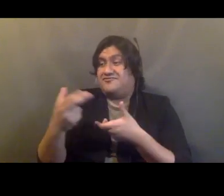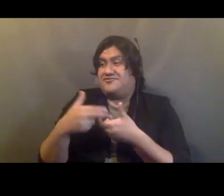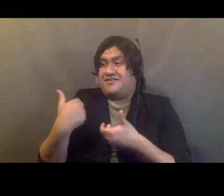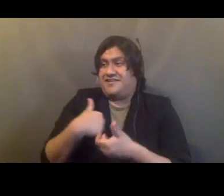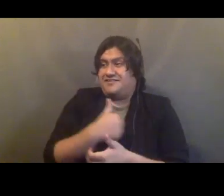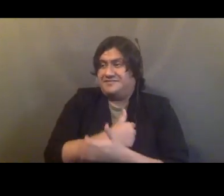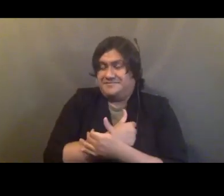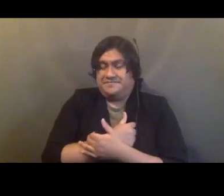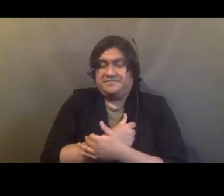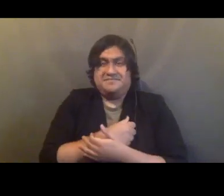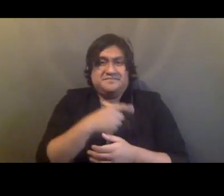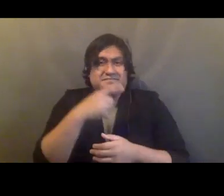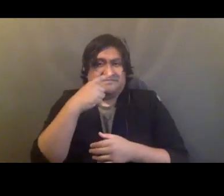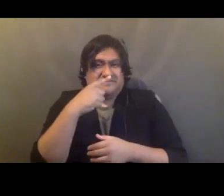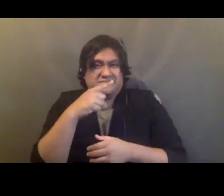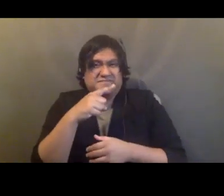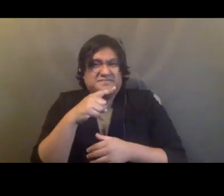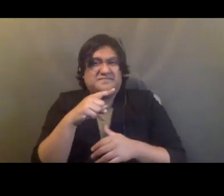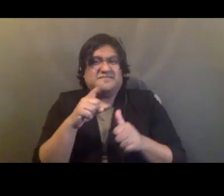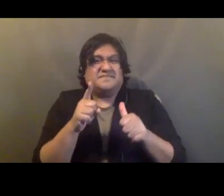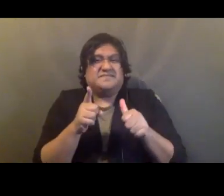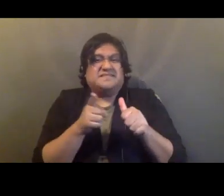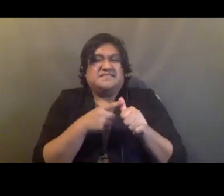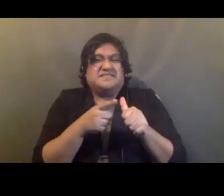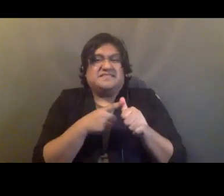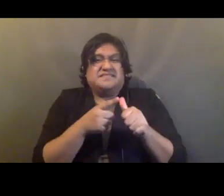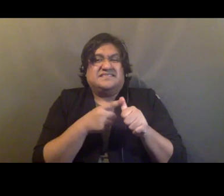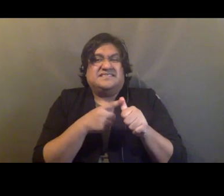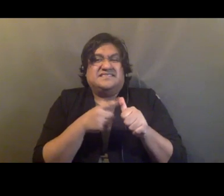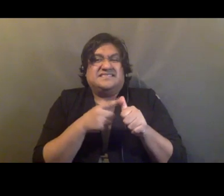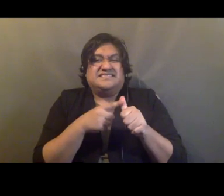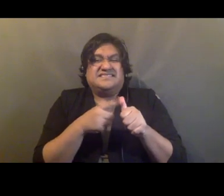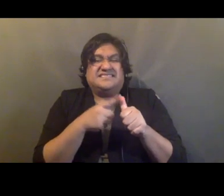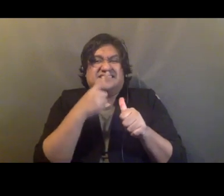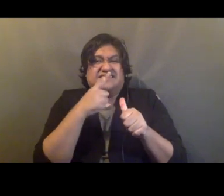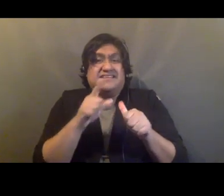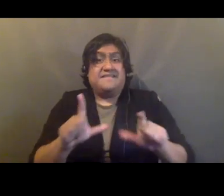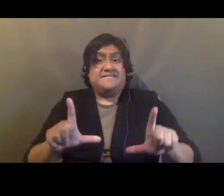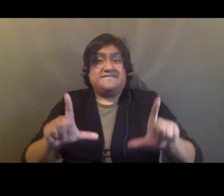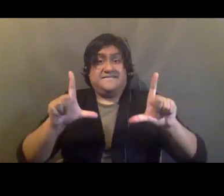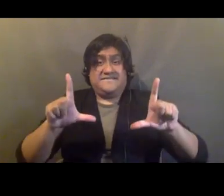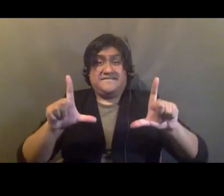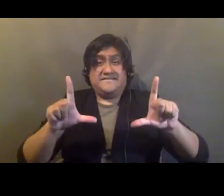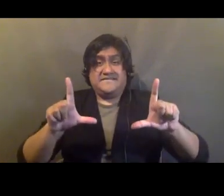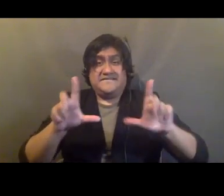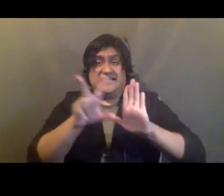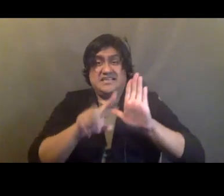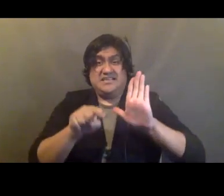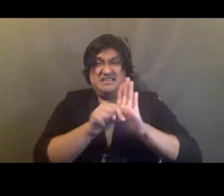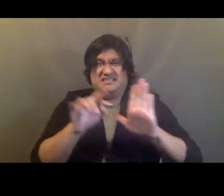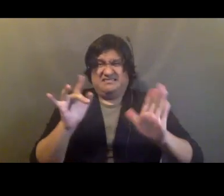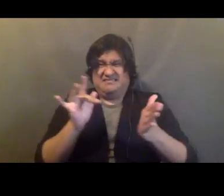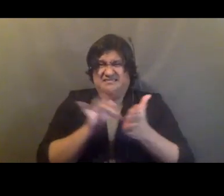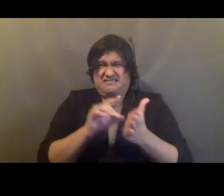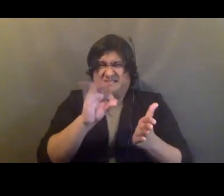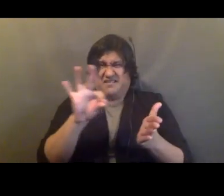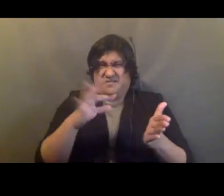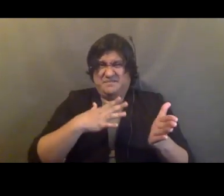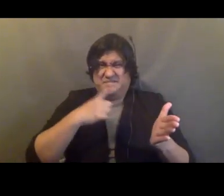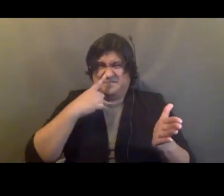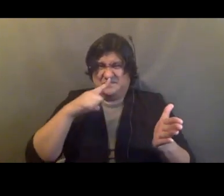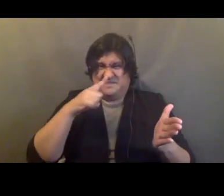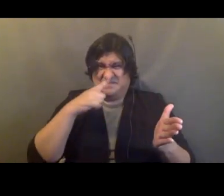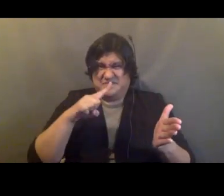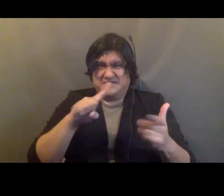Can everybody please shut off your videos? And then I'm going to hide the